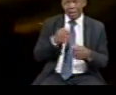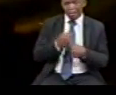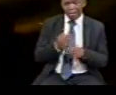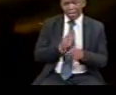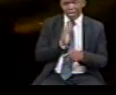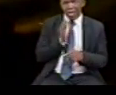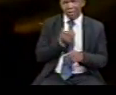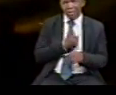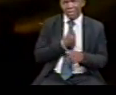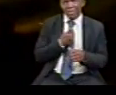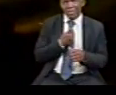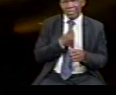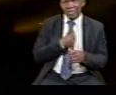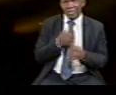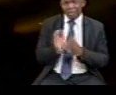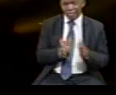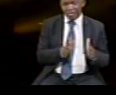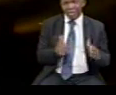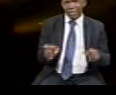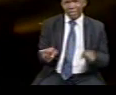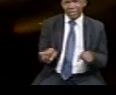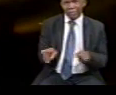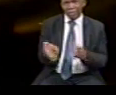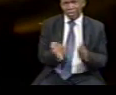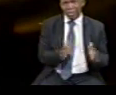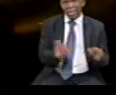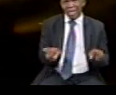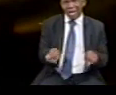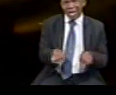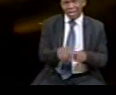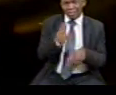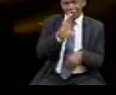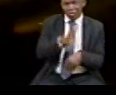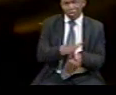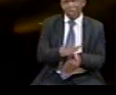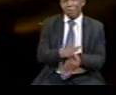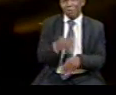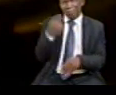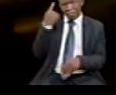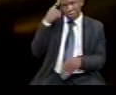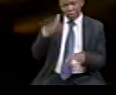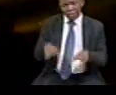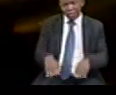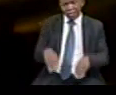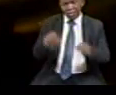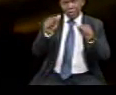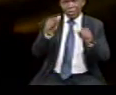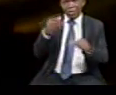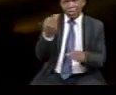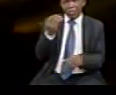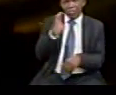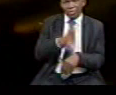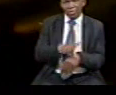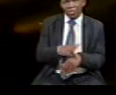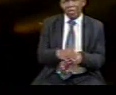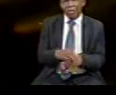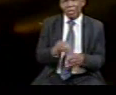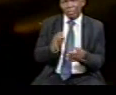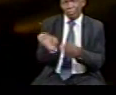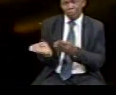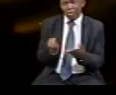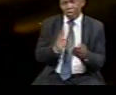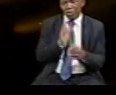ready as a church to confirm us for the rapture that will take place? That brings us to point two,